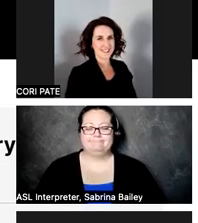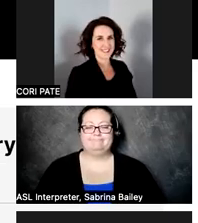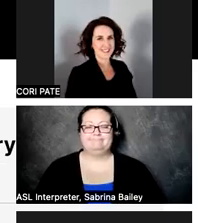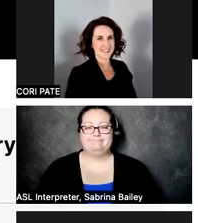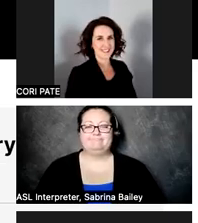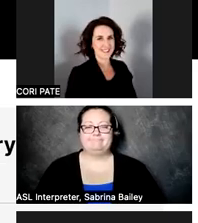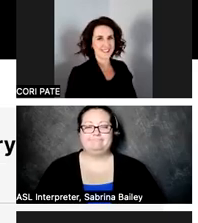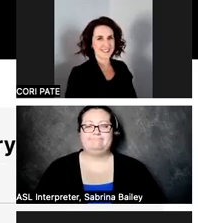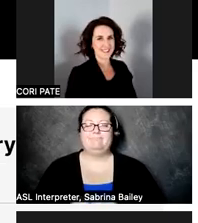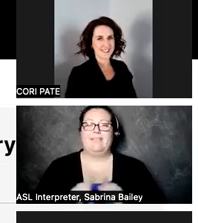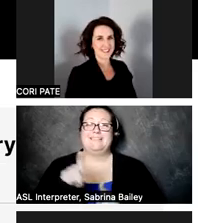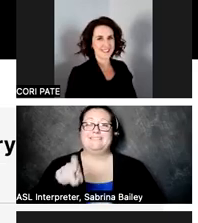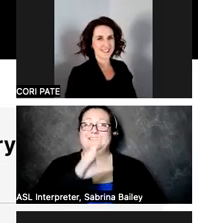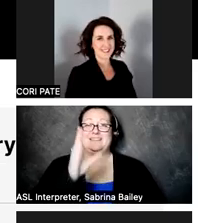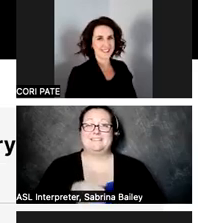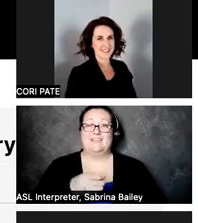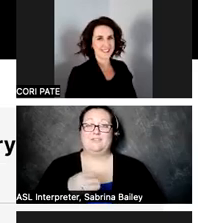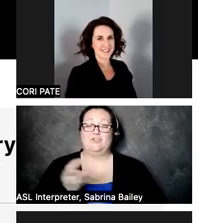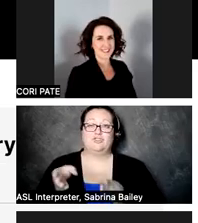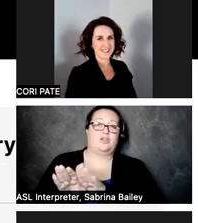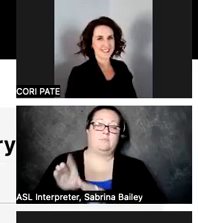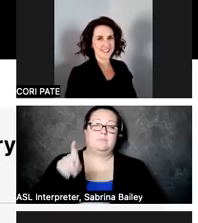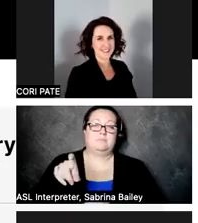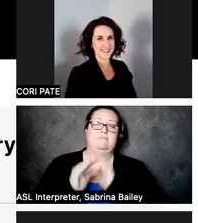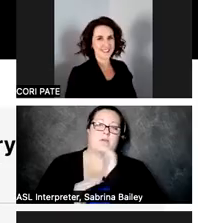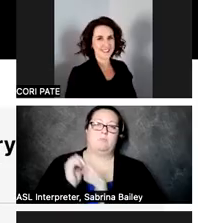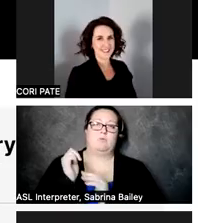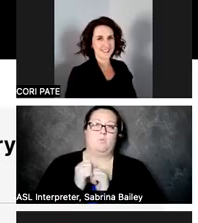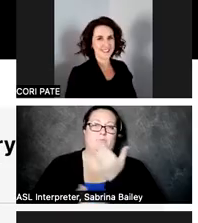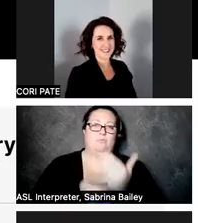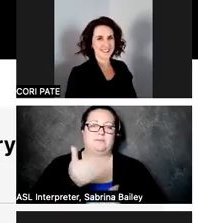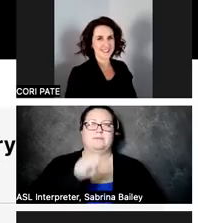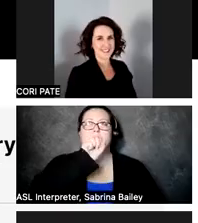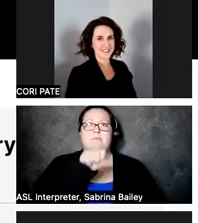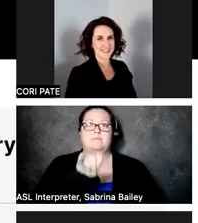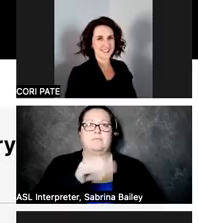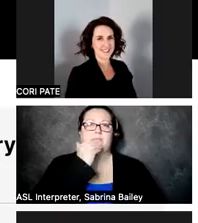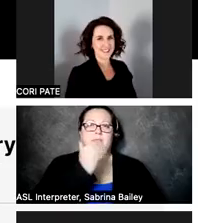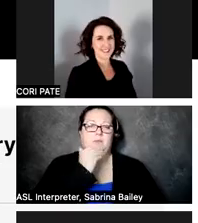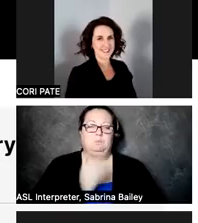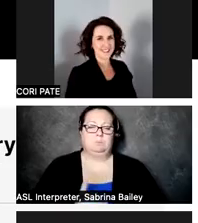As needed, never shut them out. We must make sure they are comfortable with the process. I love that. Thank you.